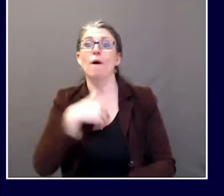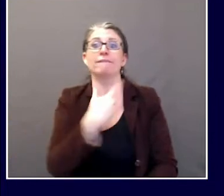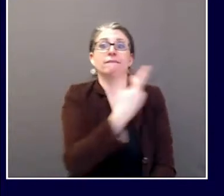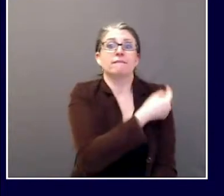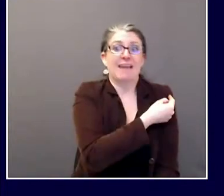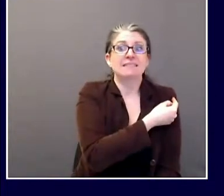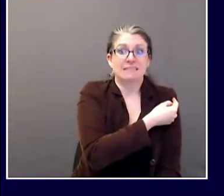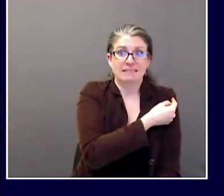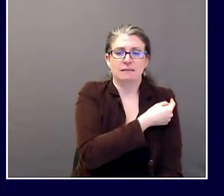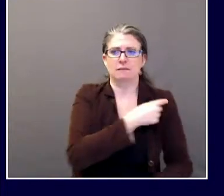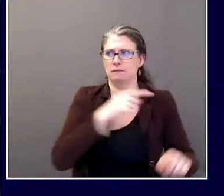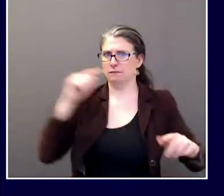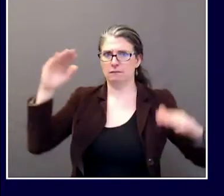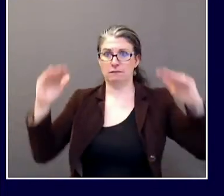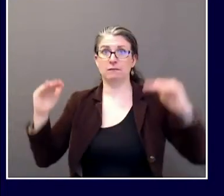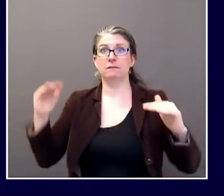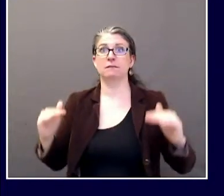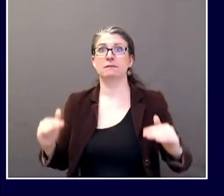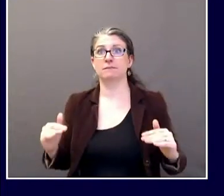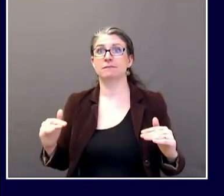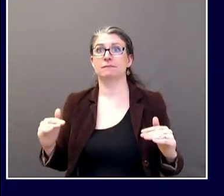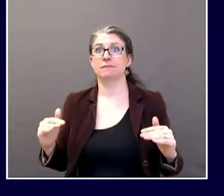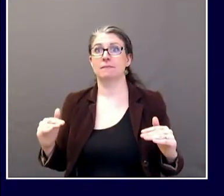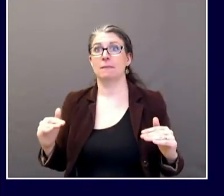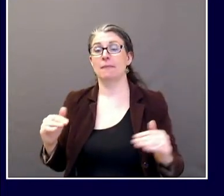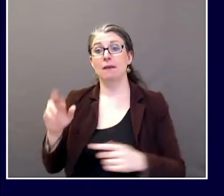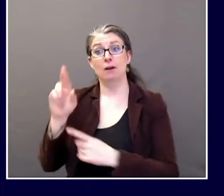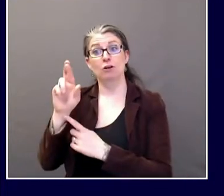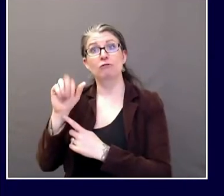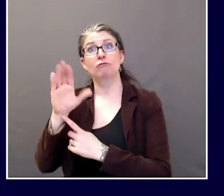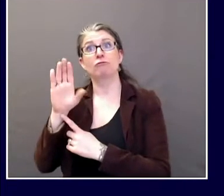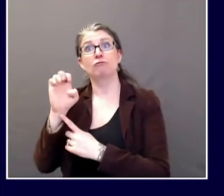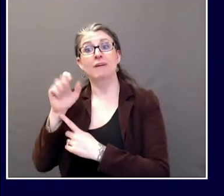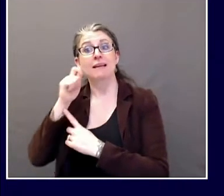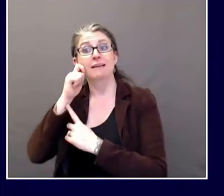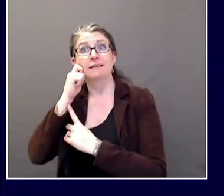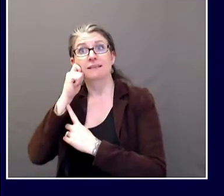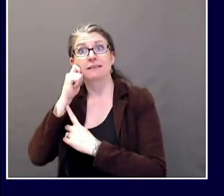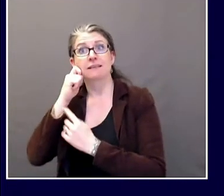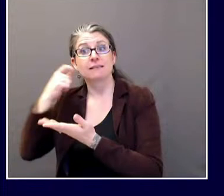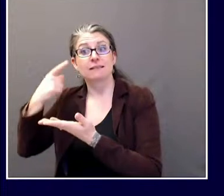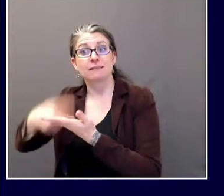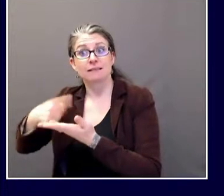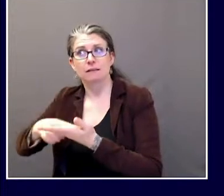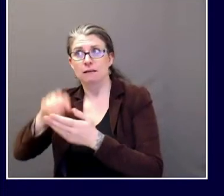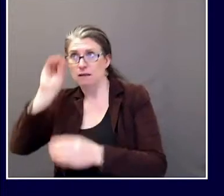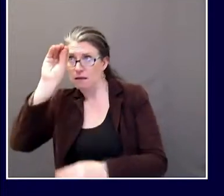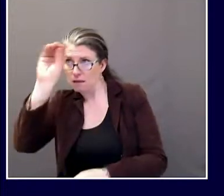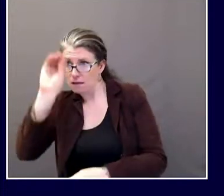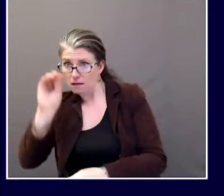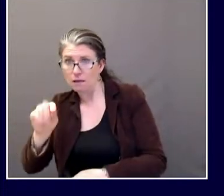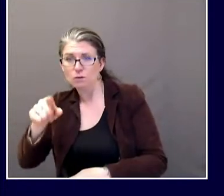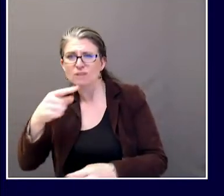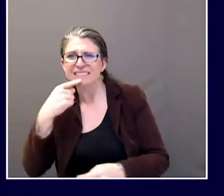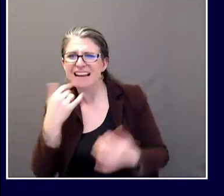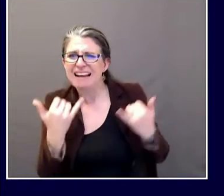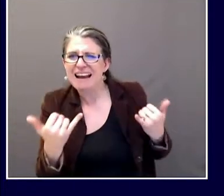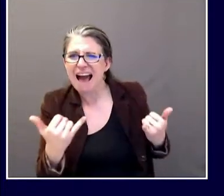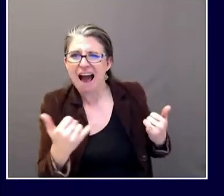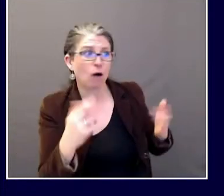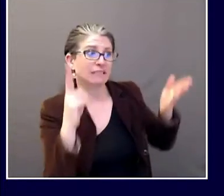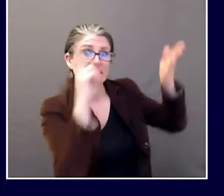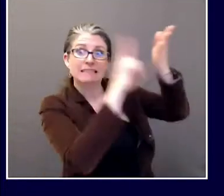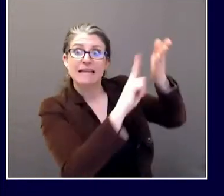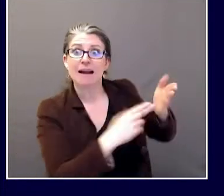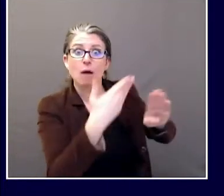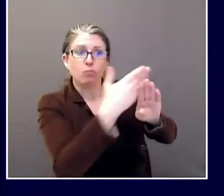kind of catch-all website, or if it would be kind of in a separate system. And overall, I just kind of wanted to check in on the process of setting